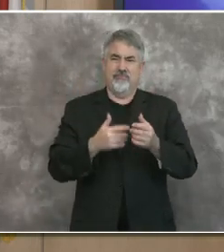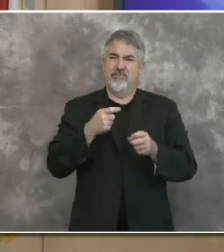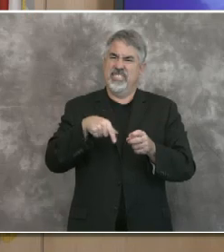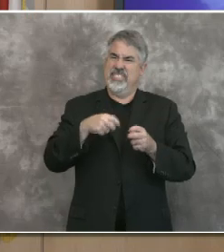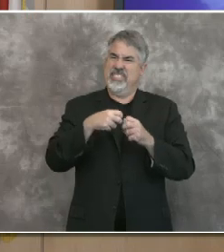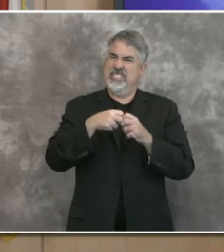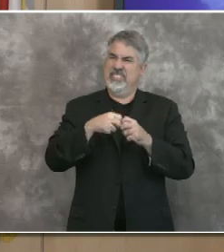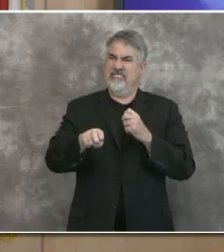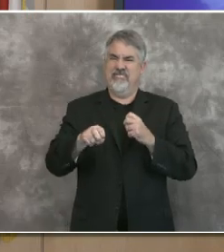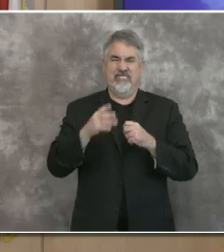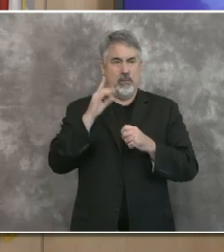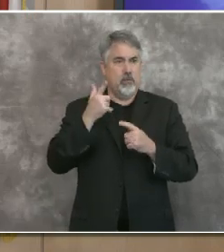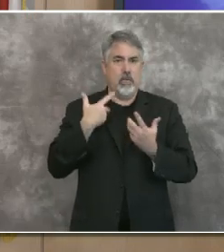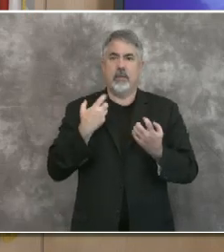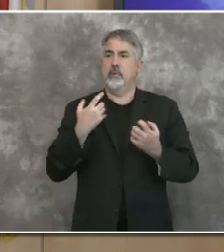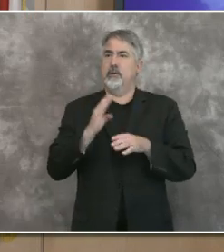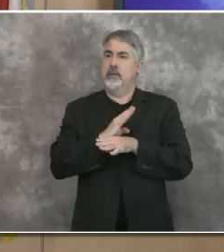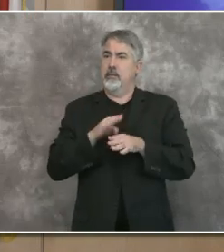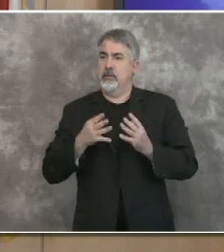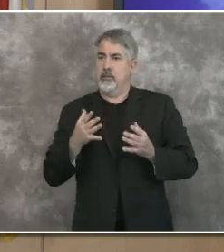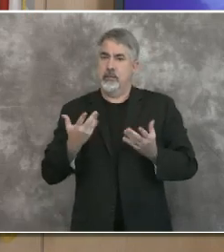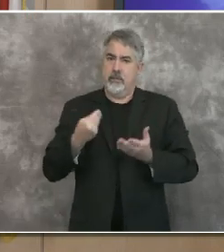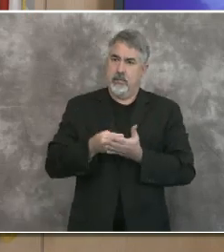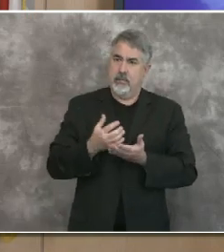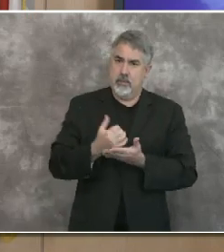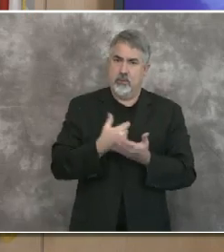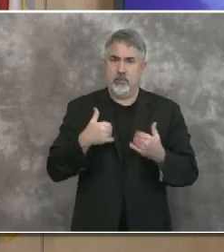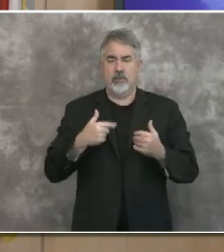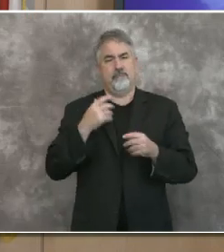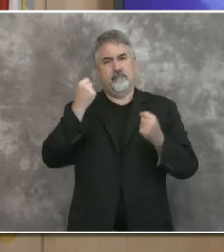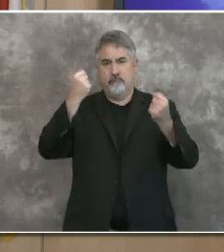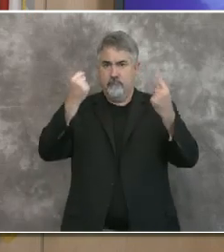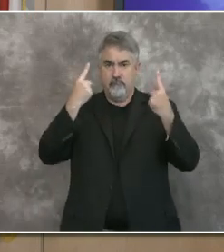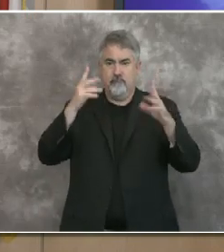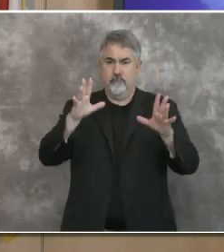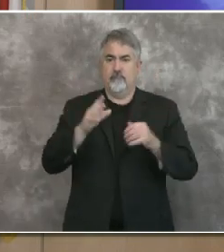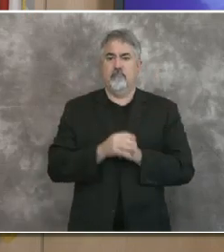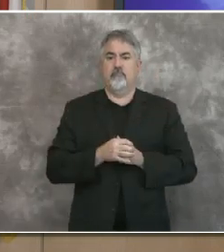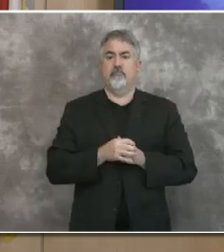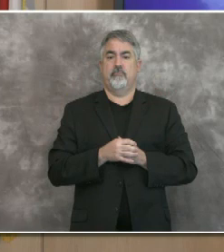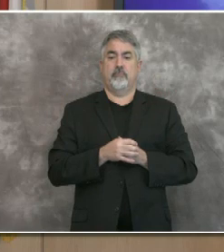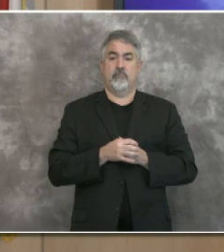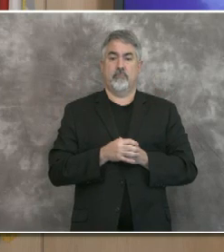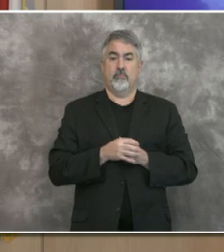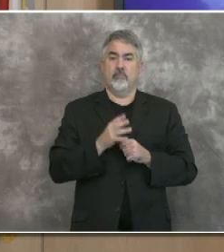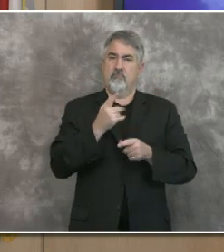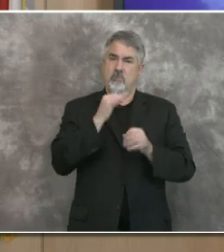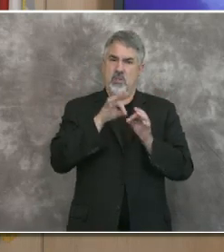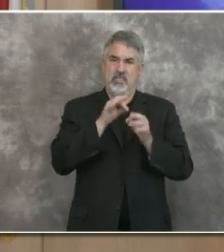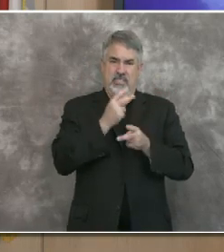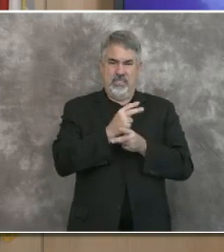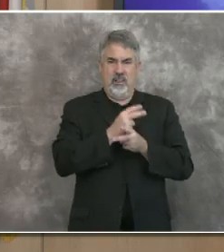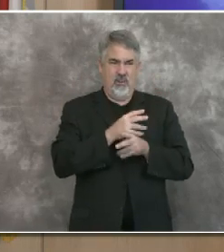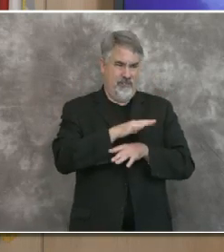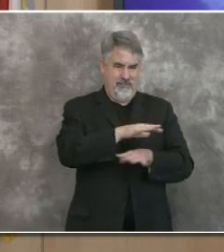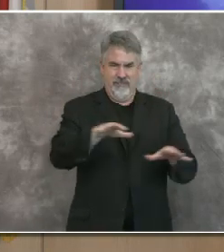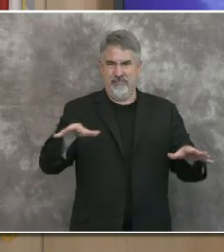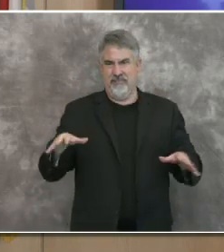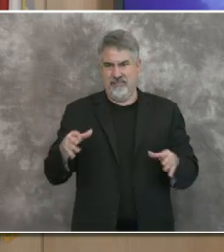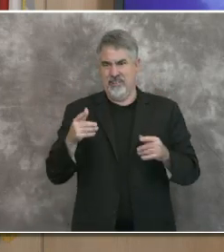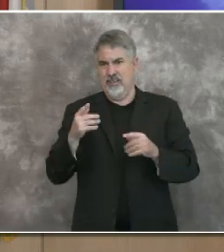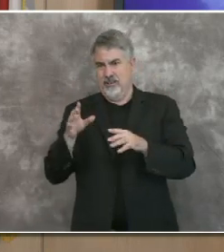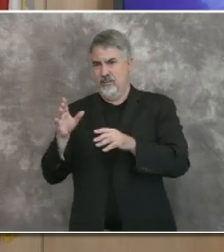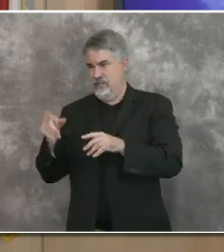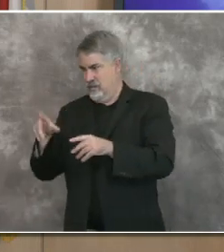time together. As it relates to childcare, which is a vitally important part of any ability to reopen our society,